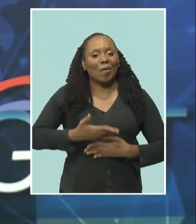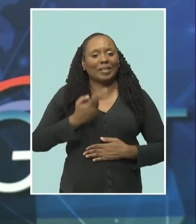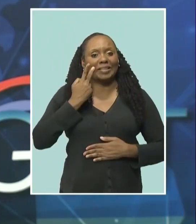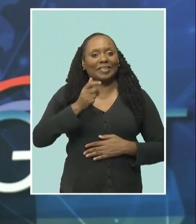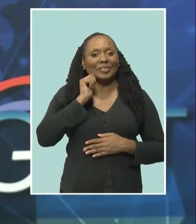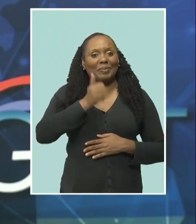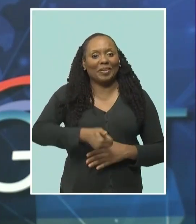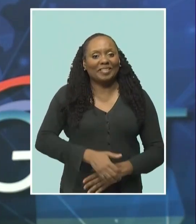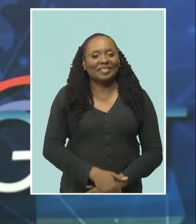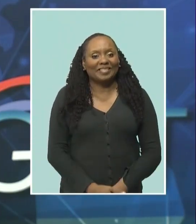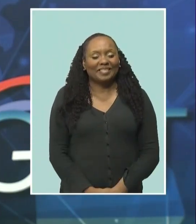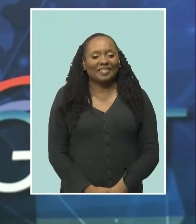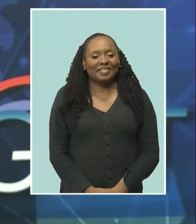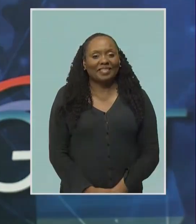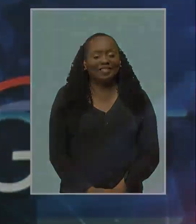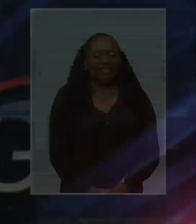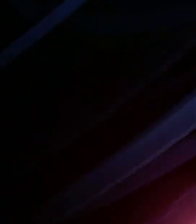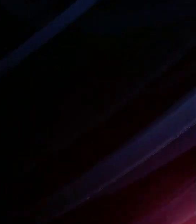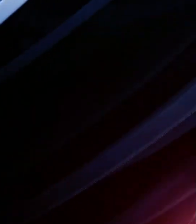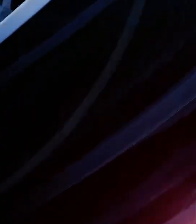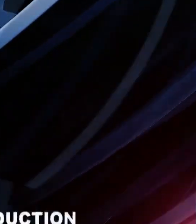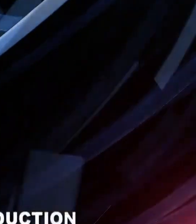see you tomorrow.